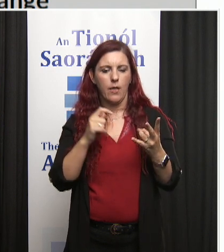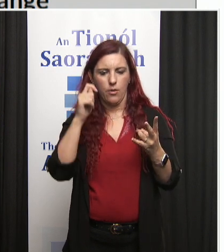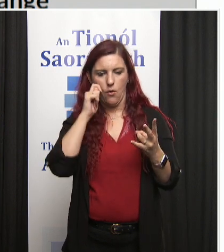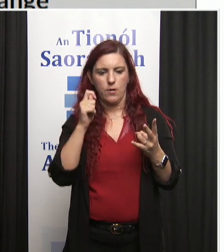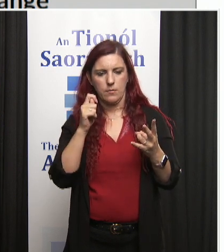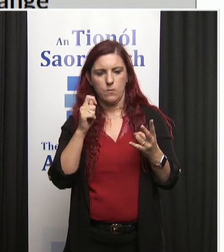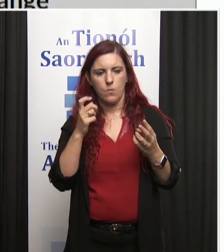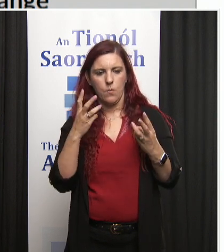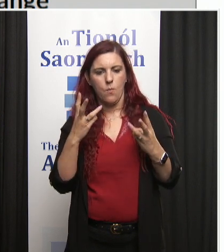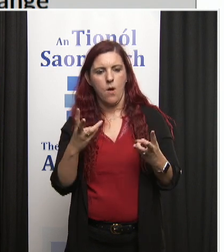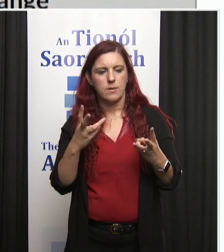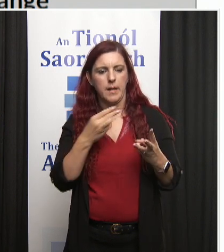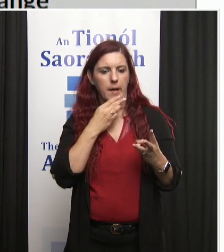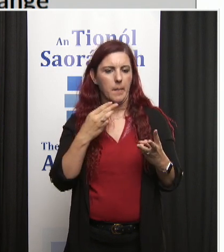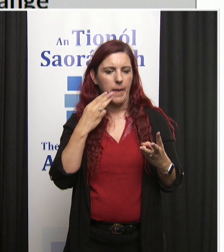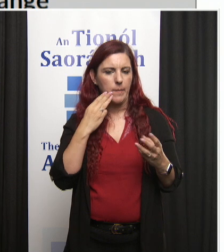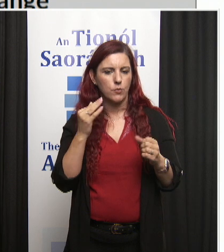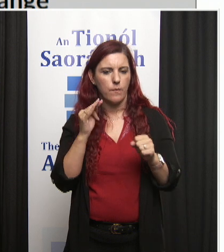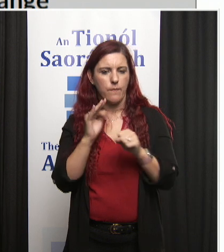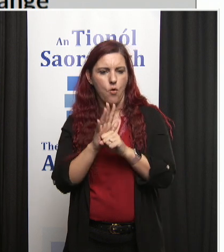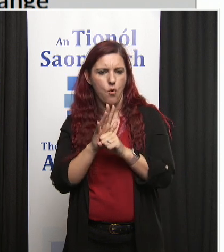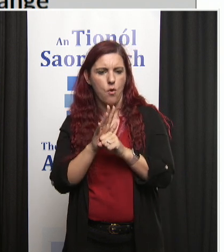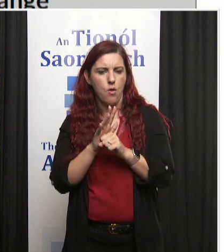want written commitments for phasing.